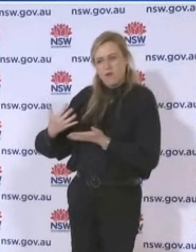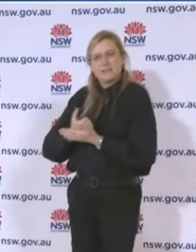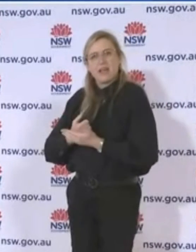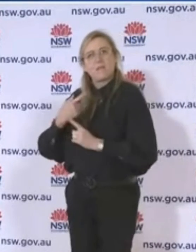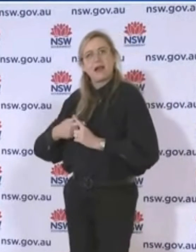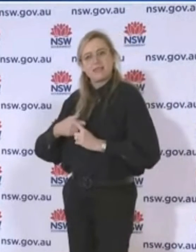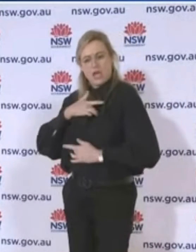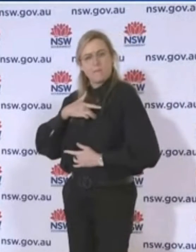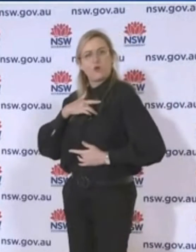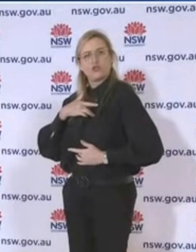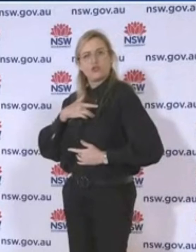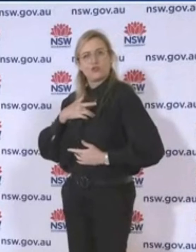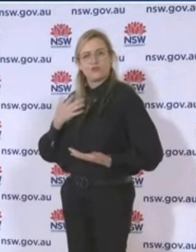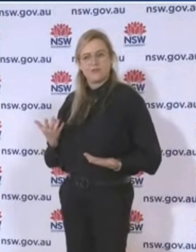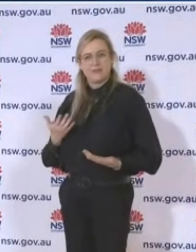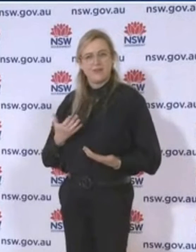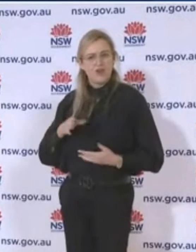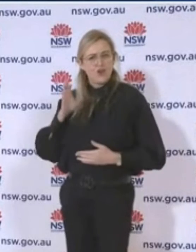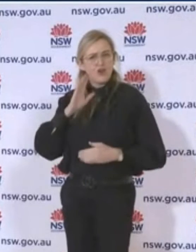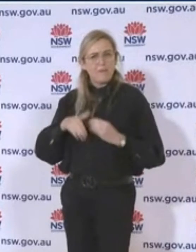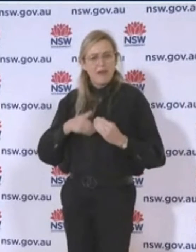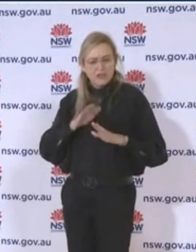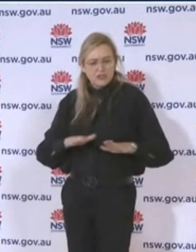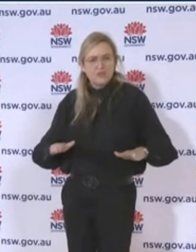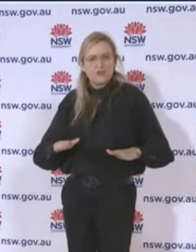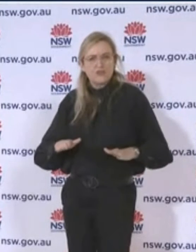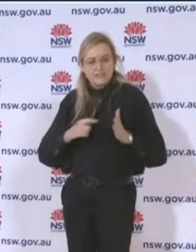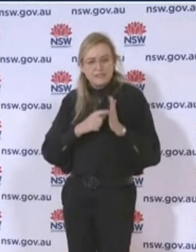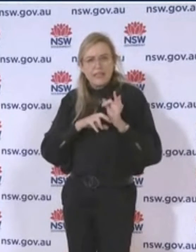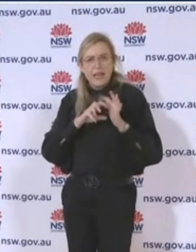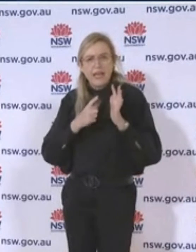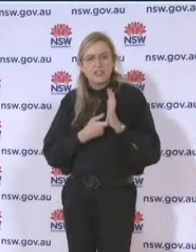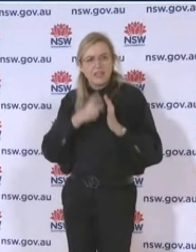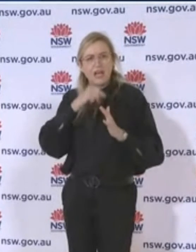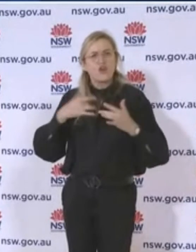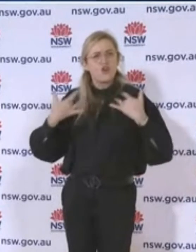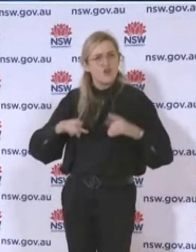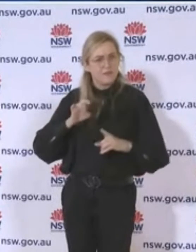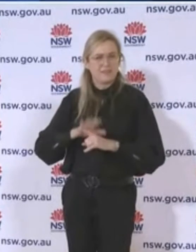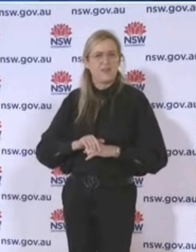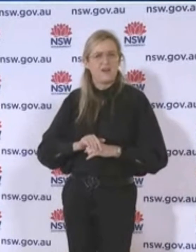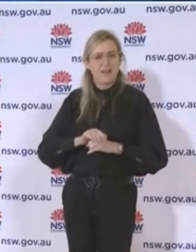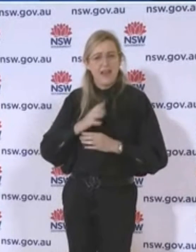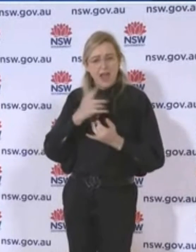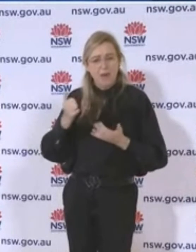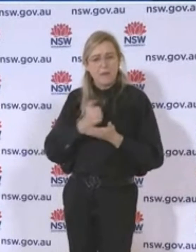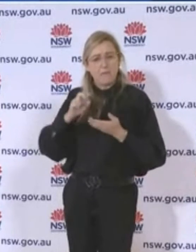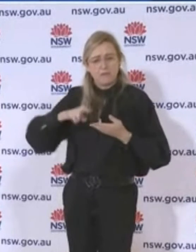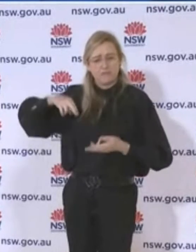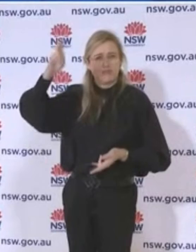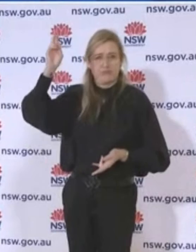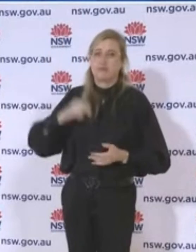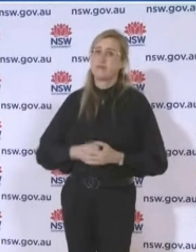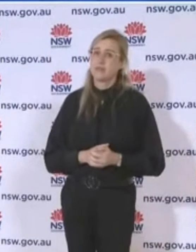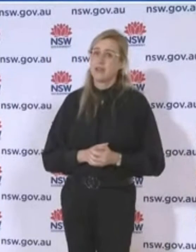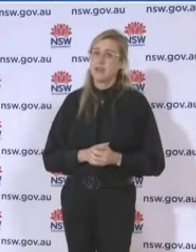That must be distressing to you and Dr. McAnulty as well in terms of whatever resources you can funnel towards that. How do